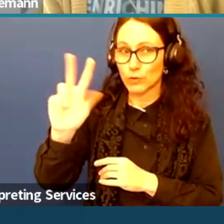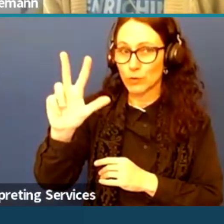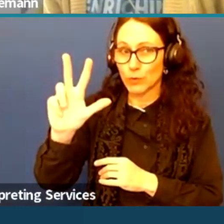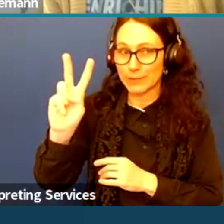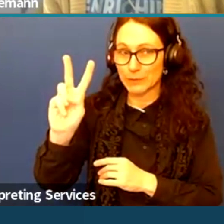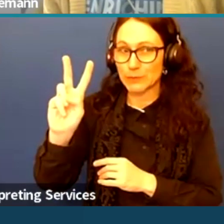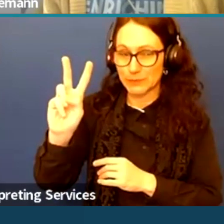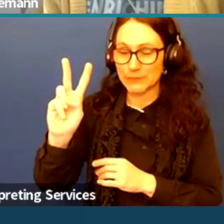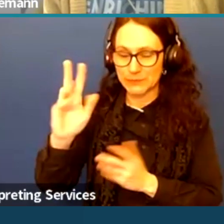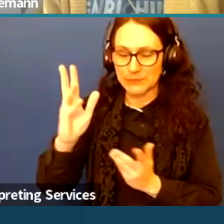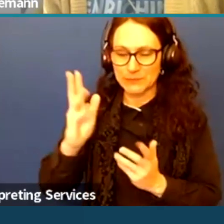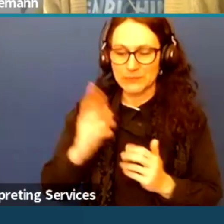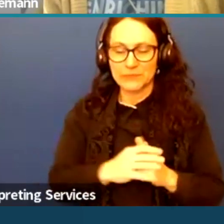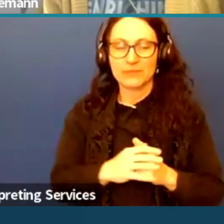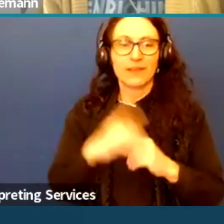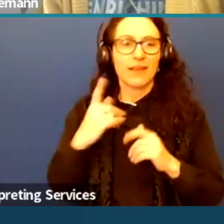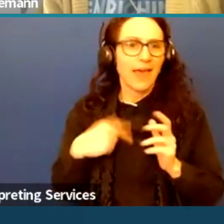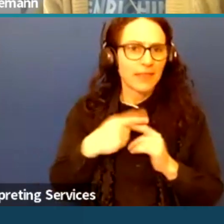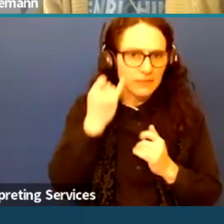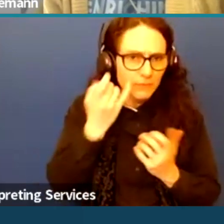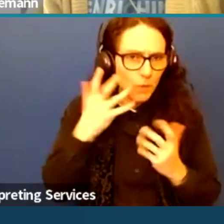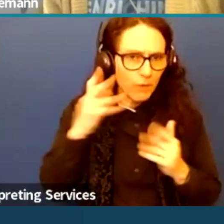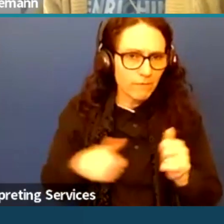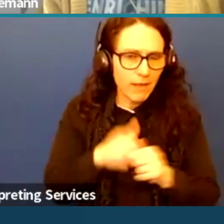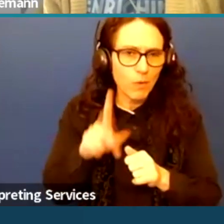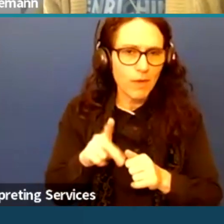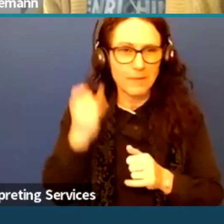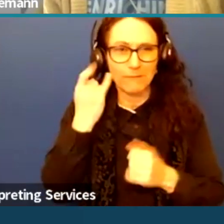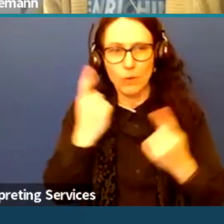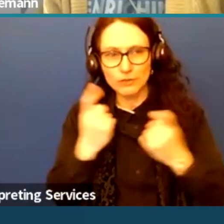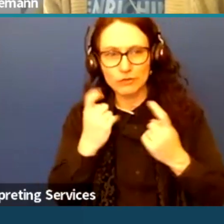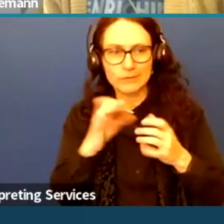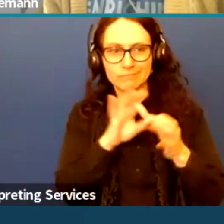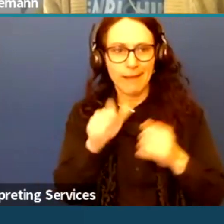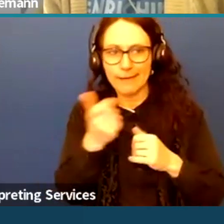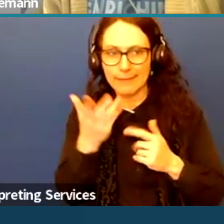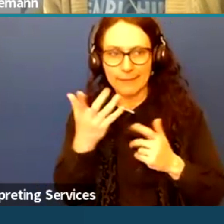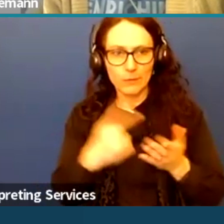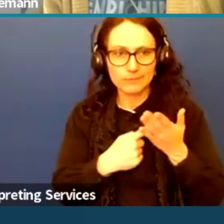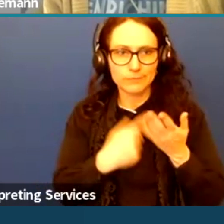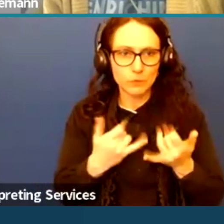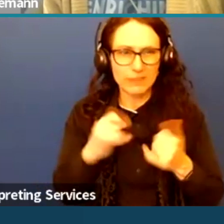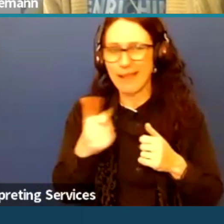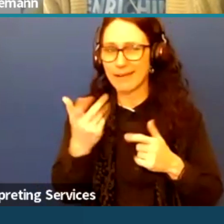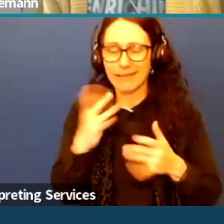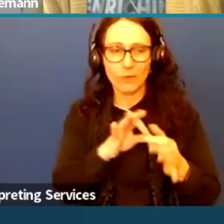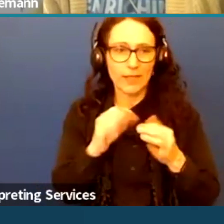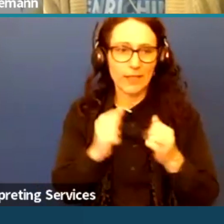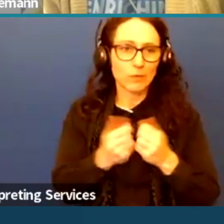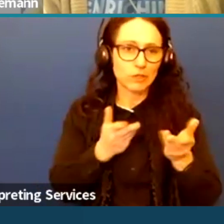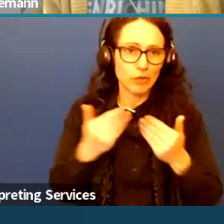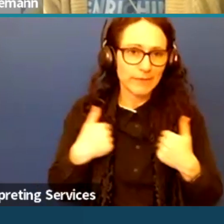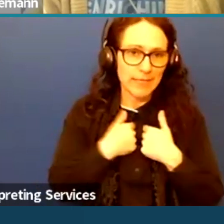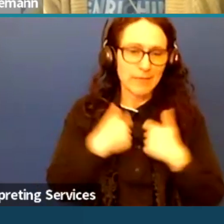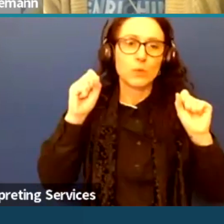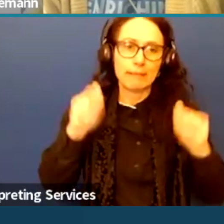800-949-4232. And then if you'd like to follow up, if you got questions on anything that we talked about today, anything related to service animals, I can